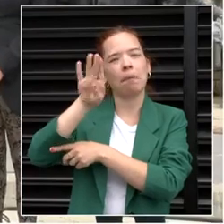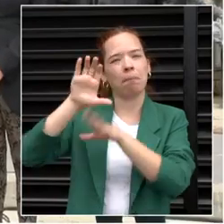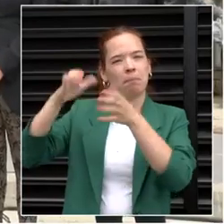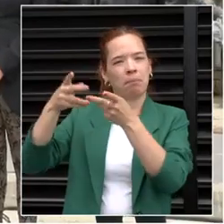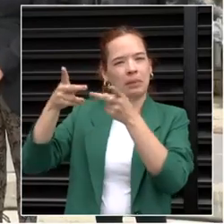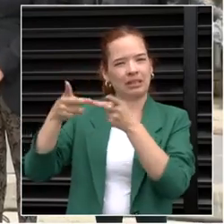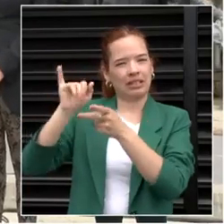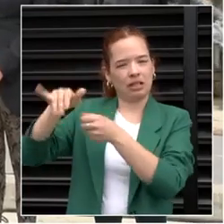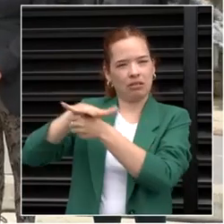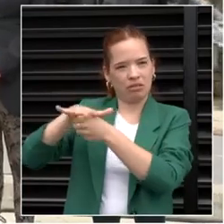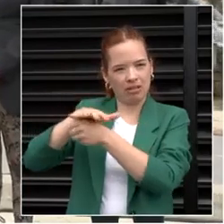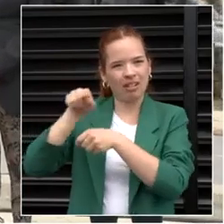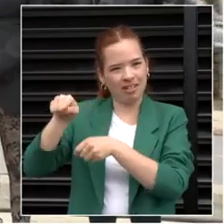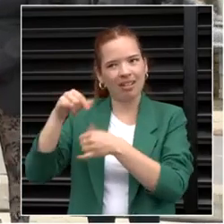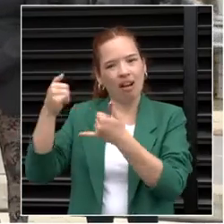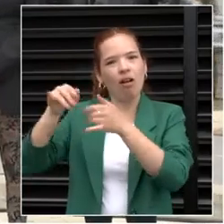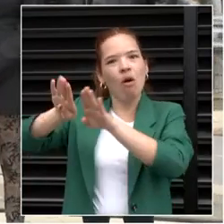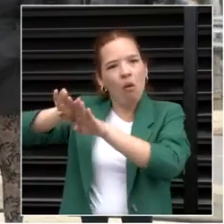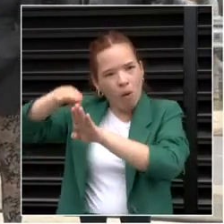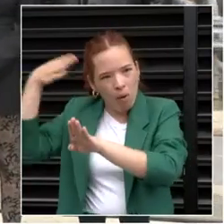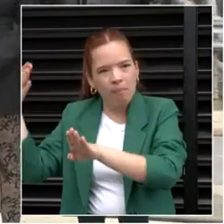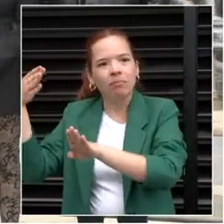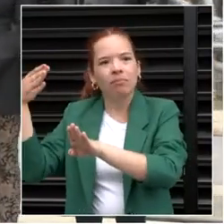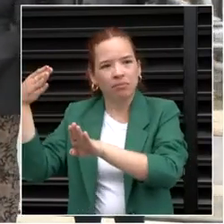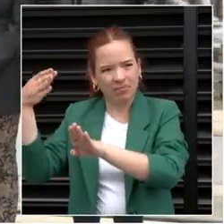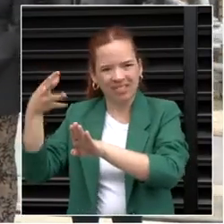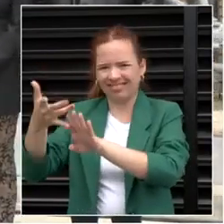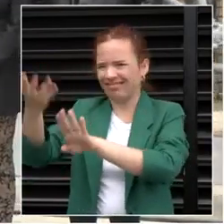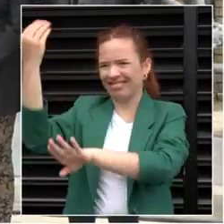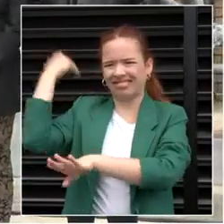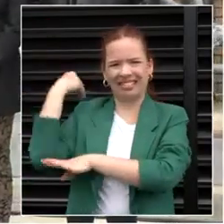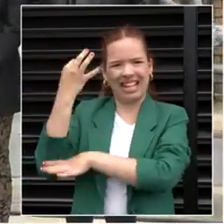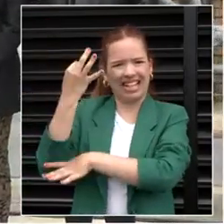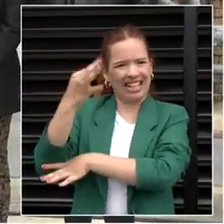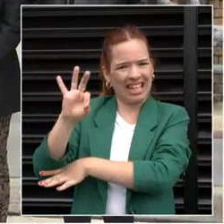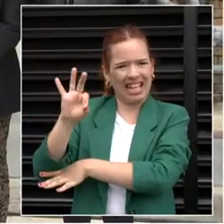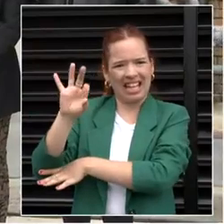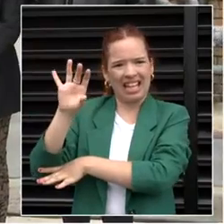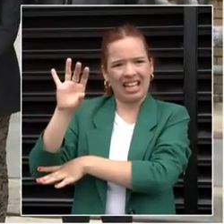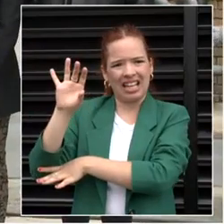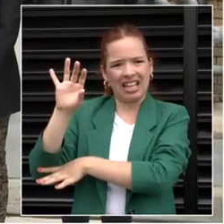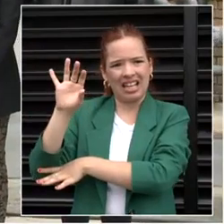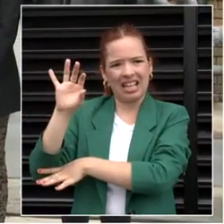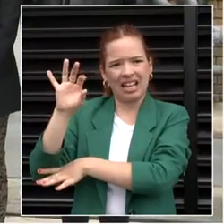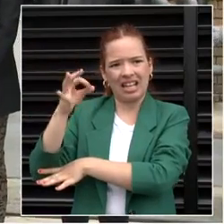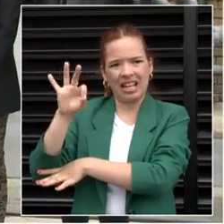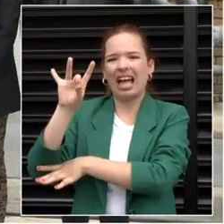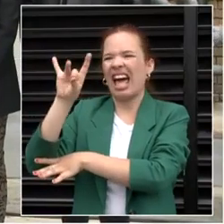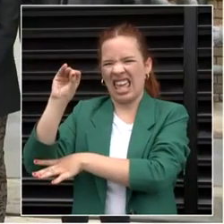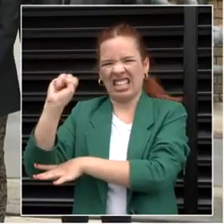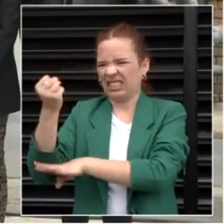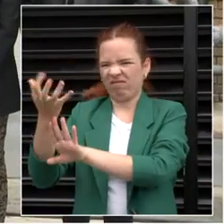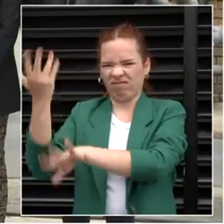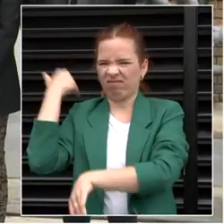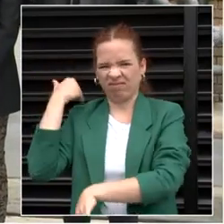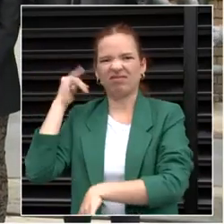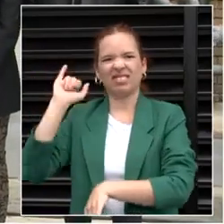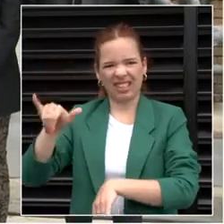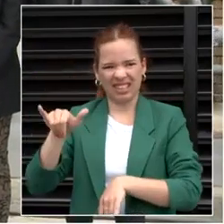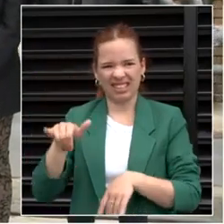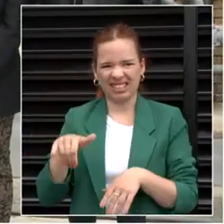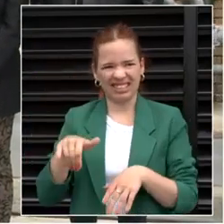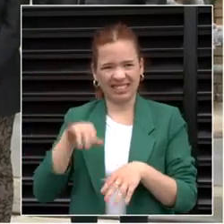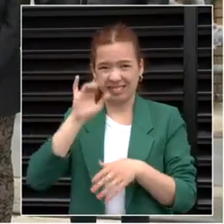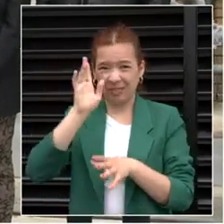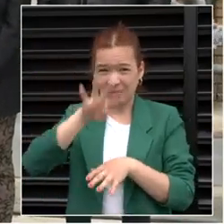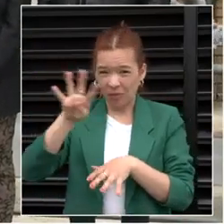years. This is the start of the 44th year today, and a perfect time for this. And